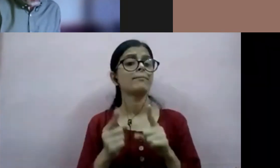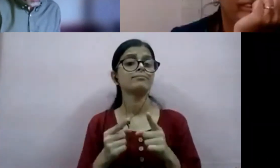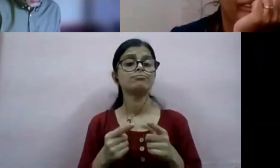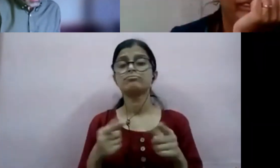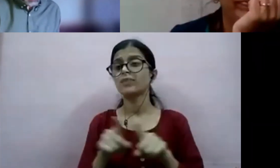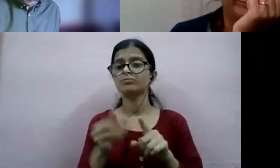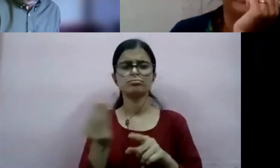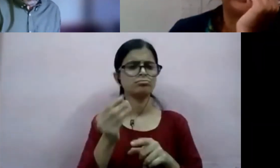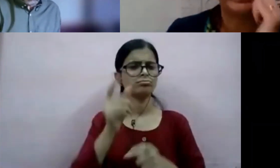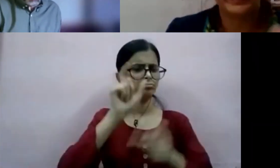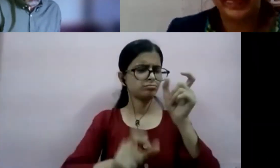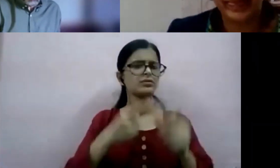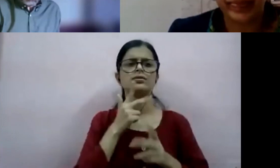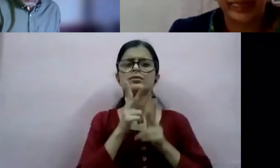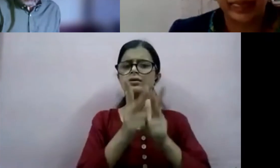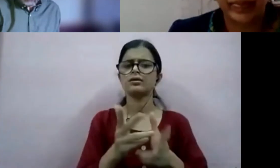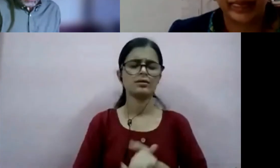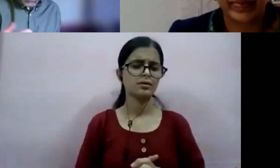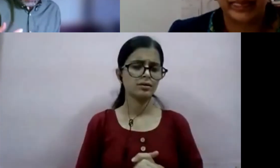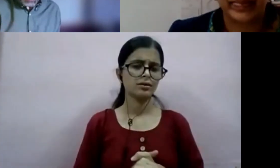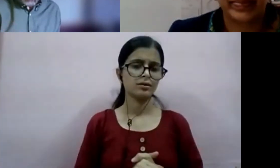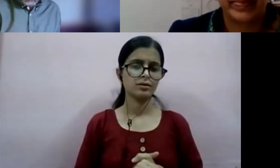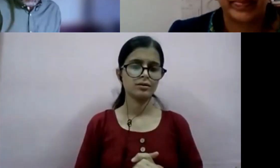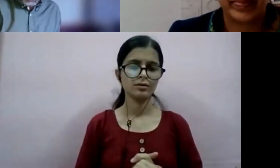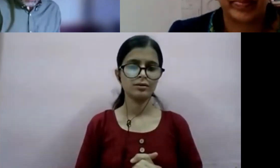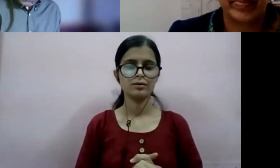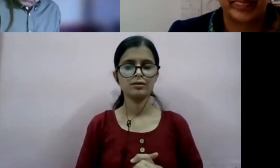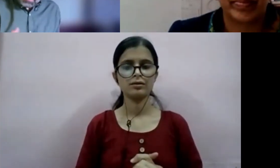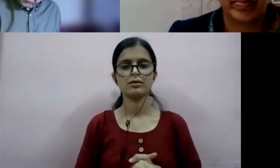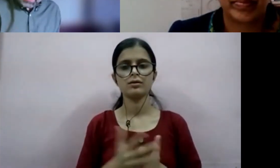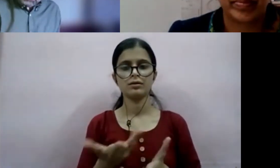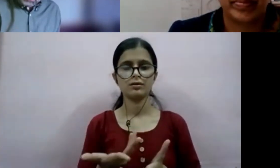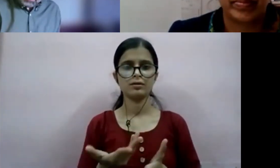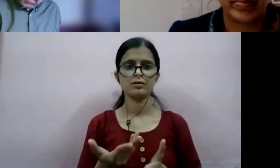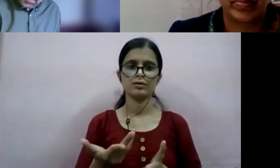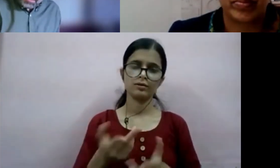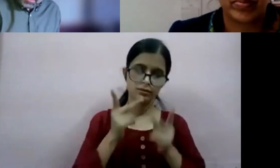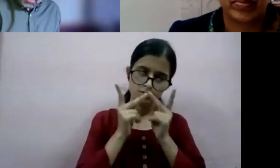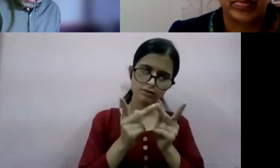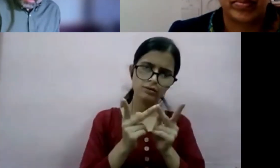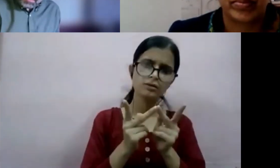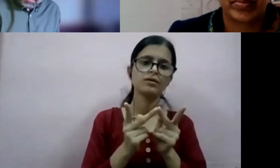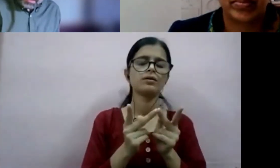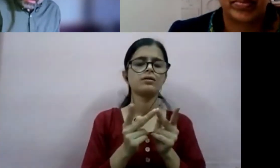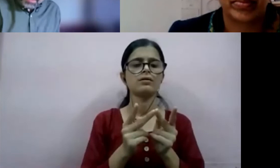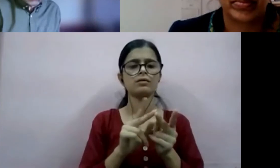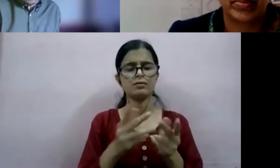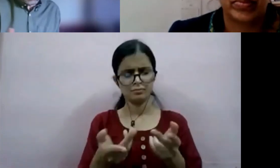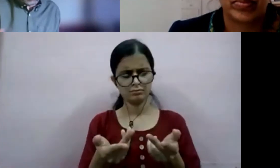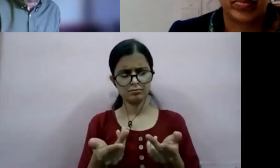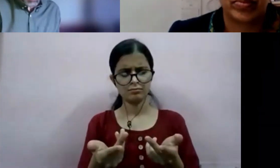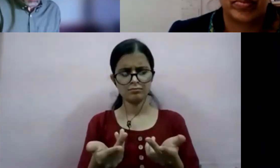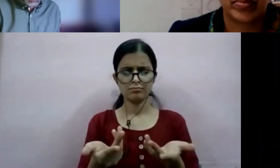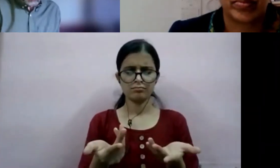will say, I can't work because, and you can say, you can look at, well, there might be internalized ableism within there. There